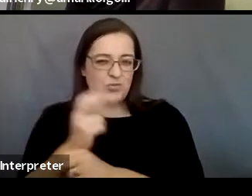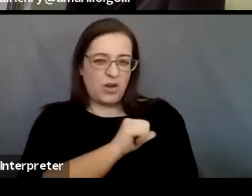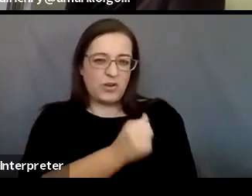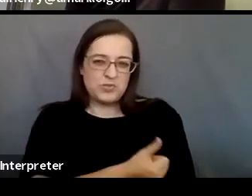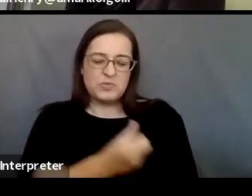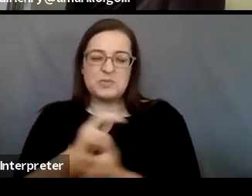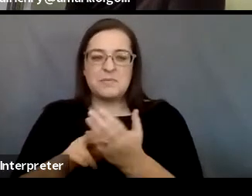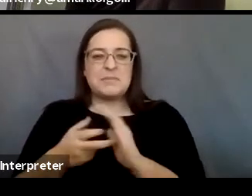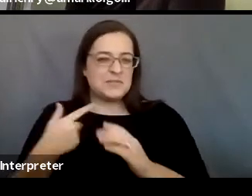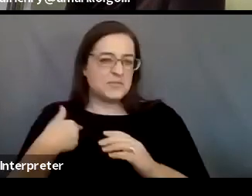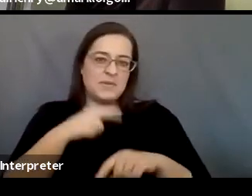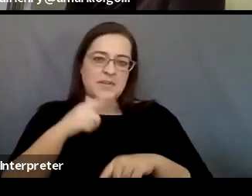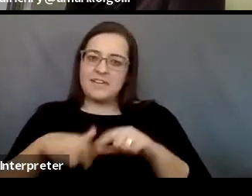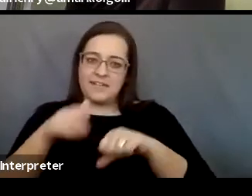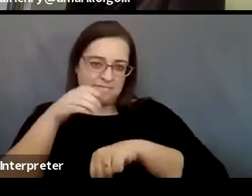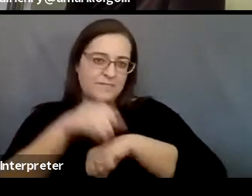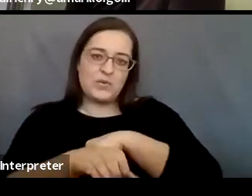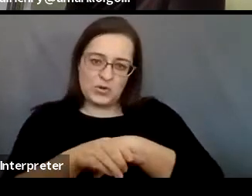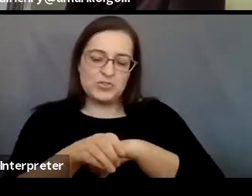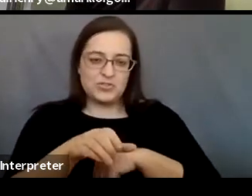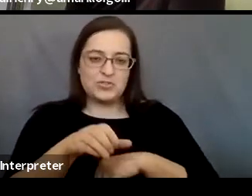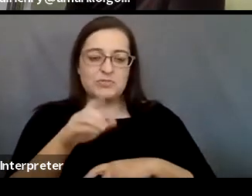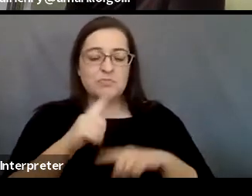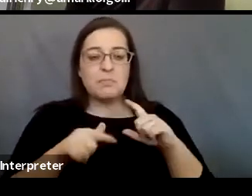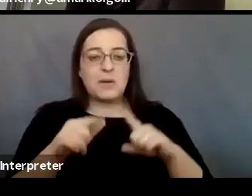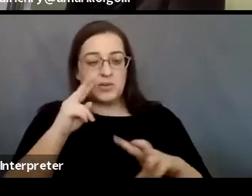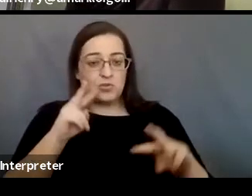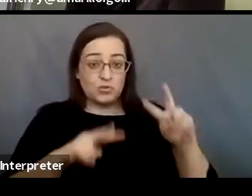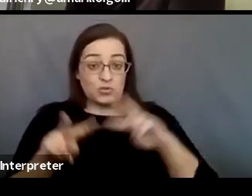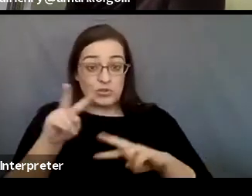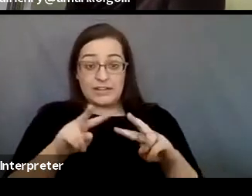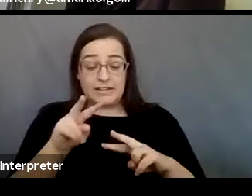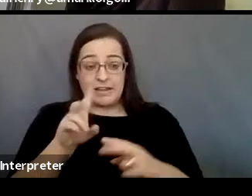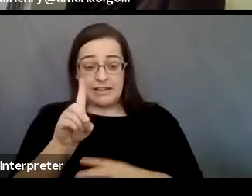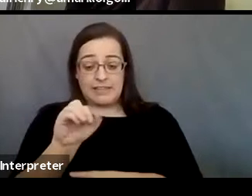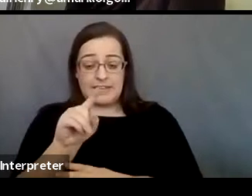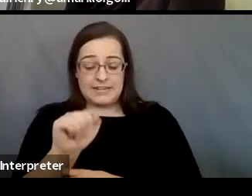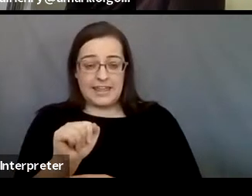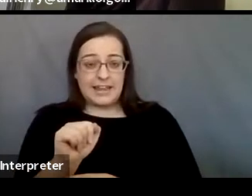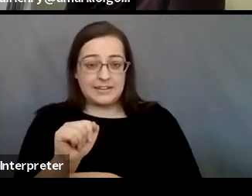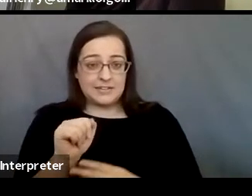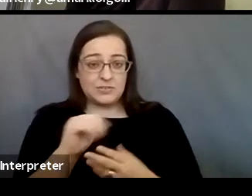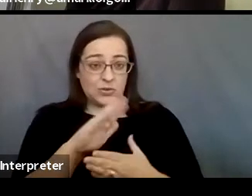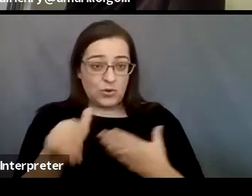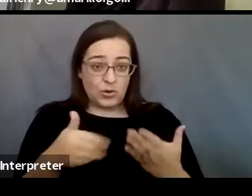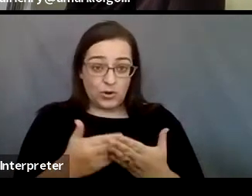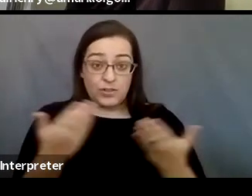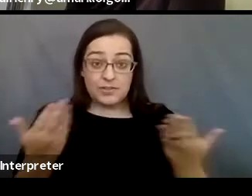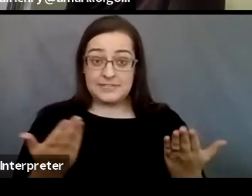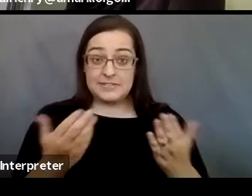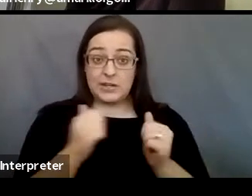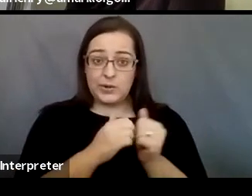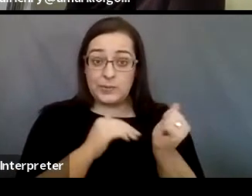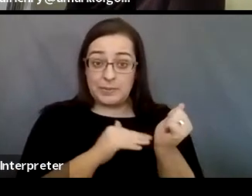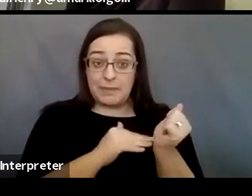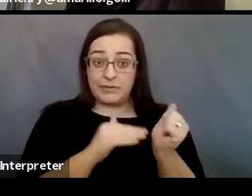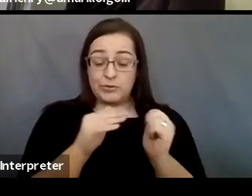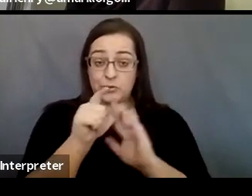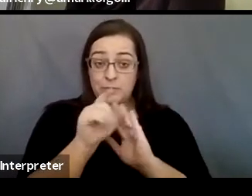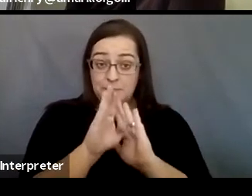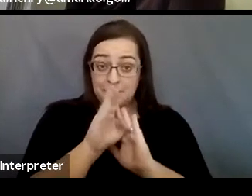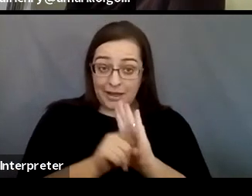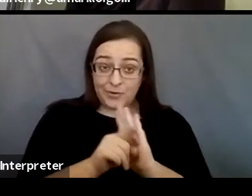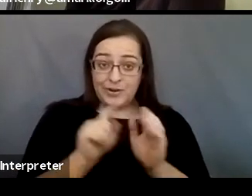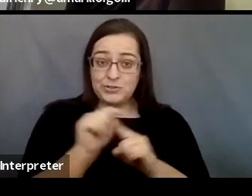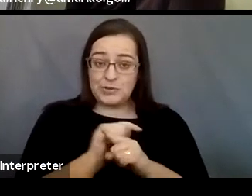for folks. But again, looking at the early data, I think all of us on the call today with medical background and training would say that the